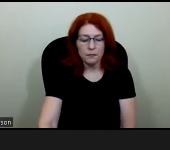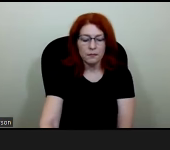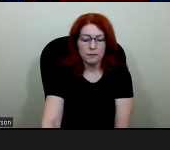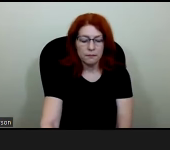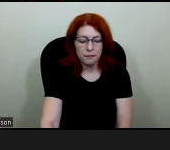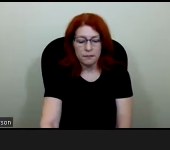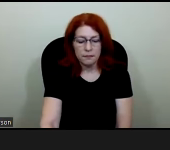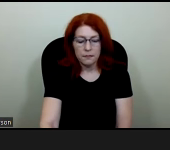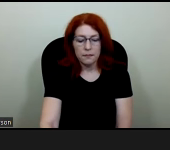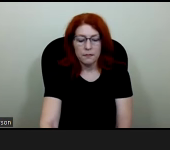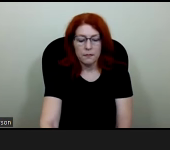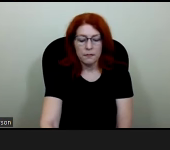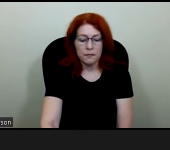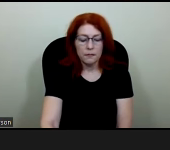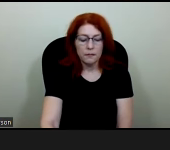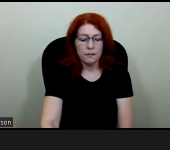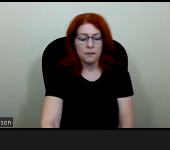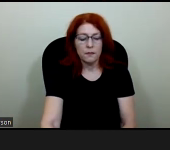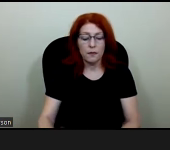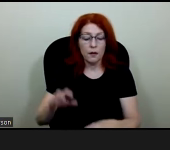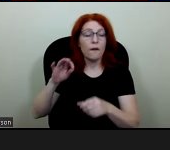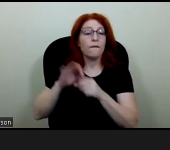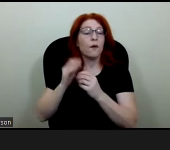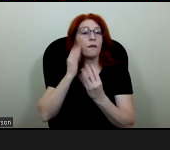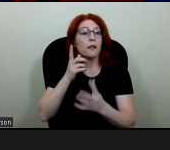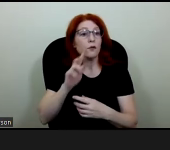So they vote information for 200.